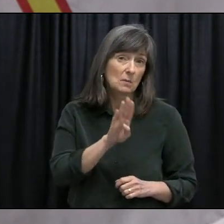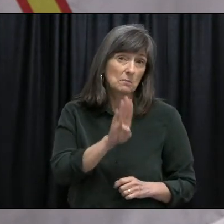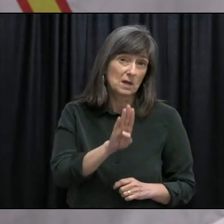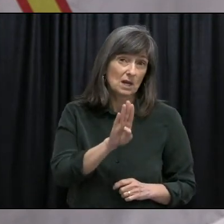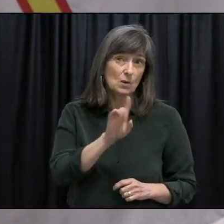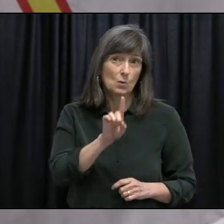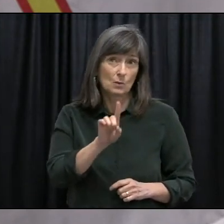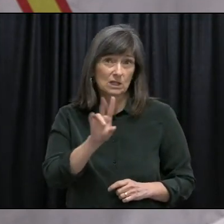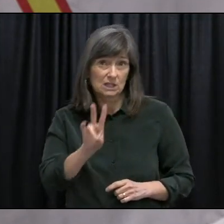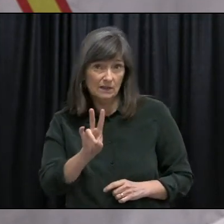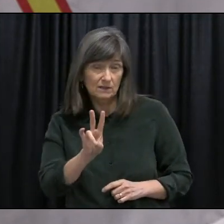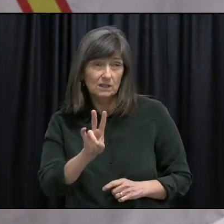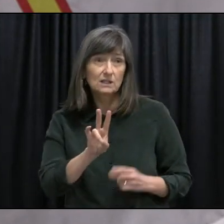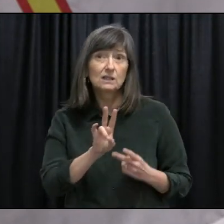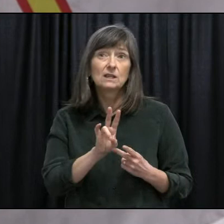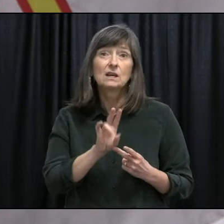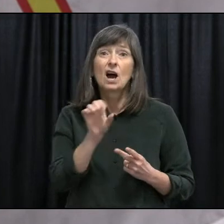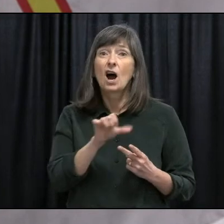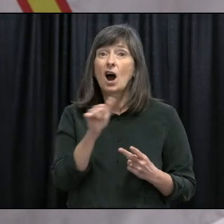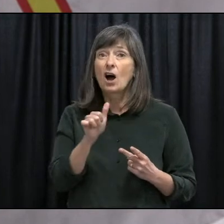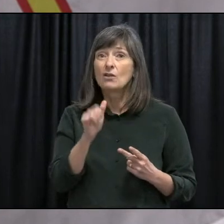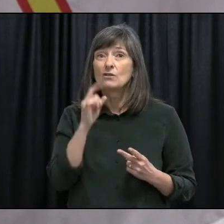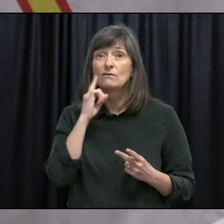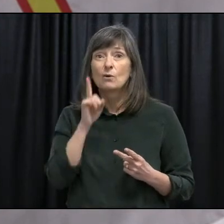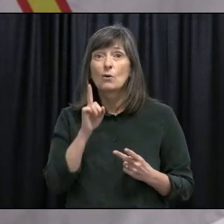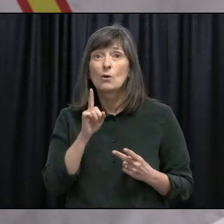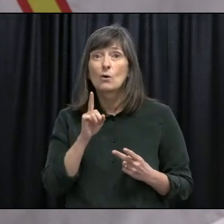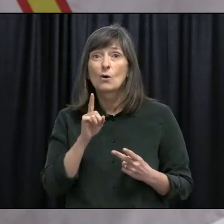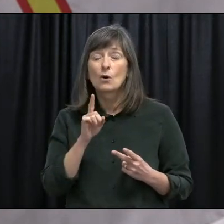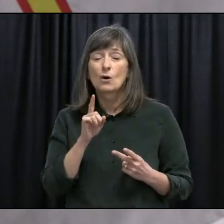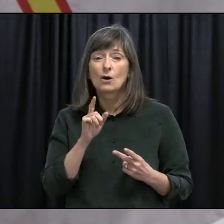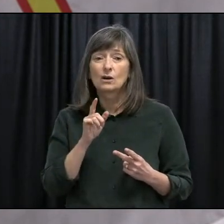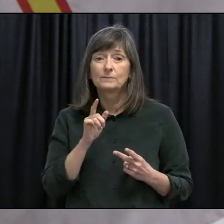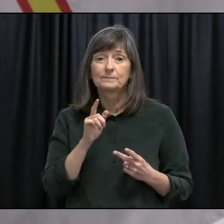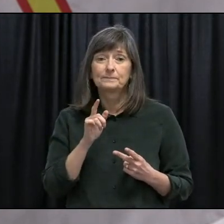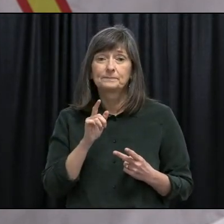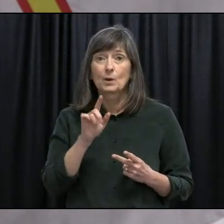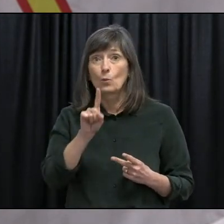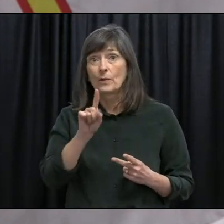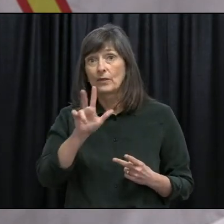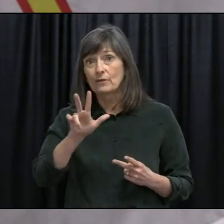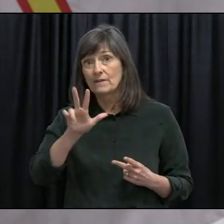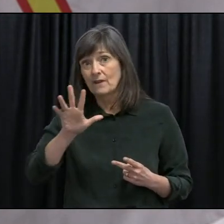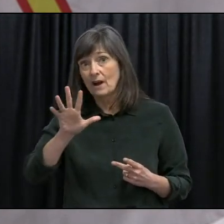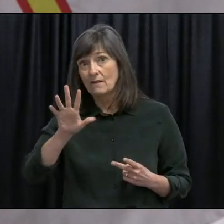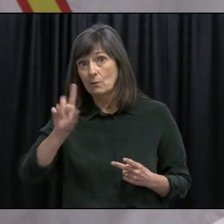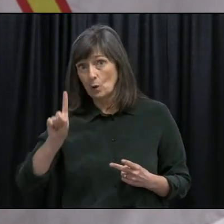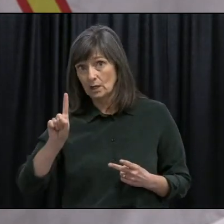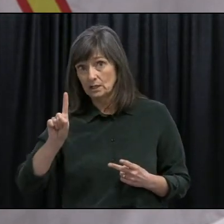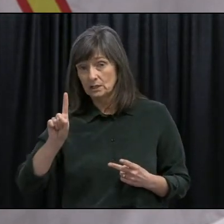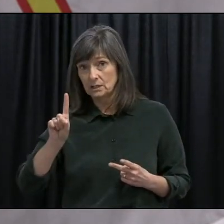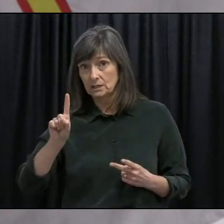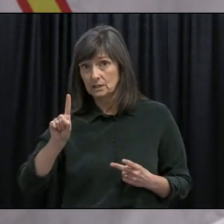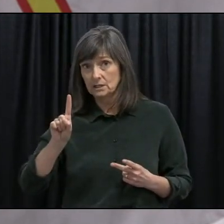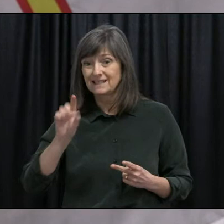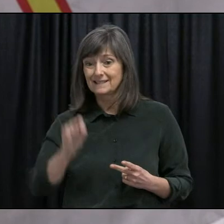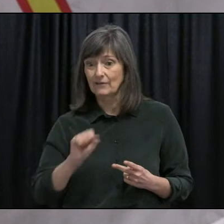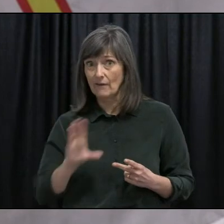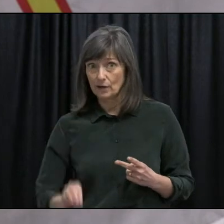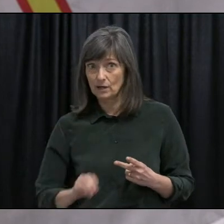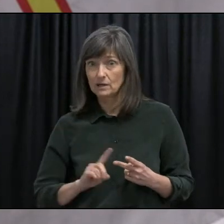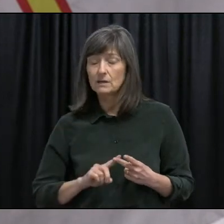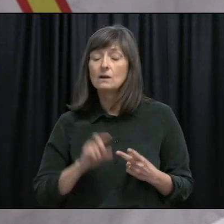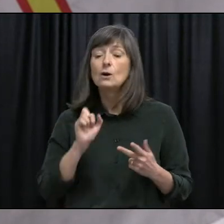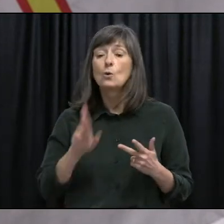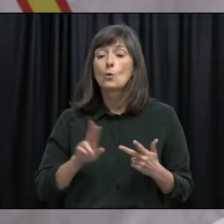are being screened as either the 1351s, the variant that originated in South